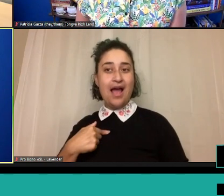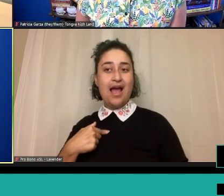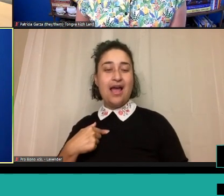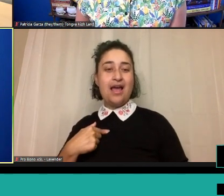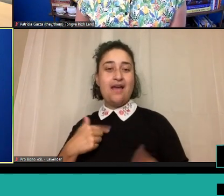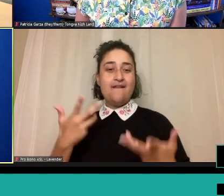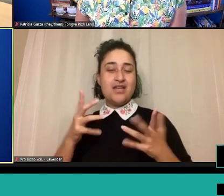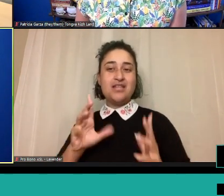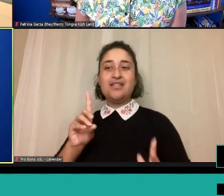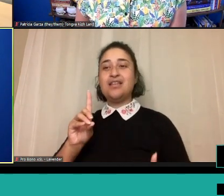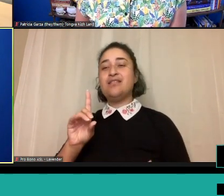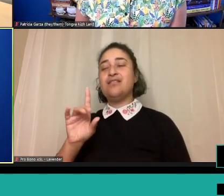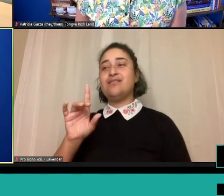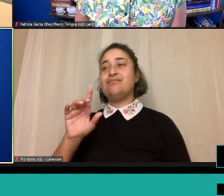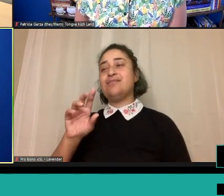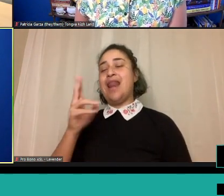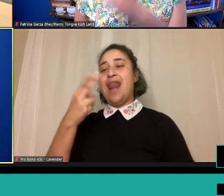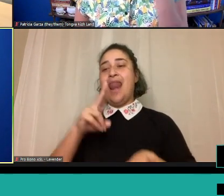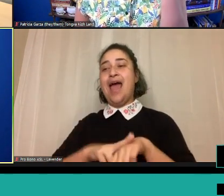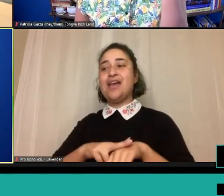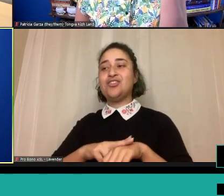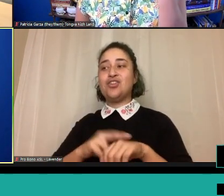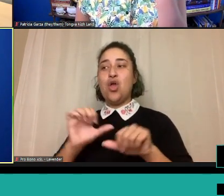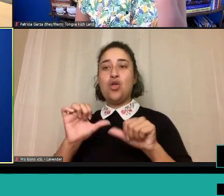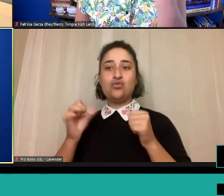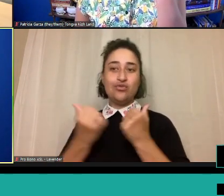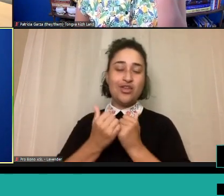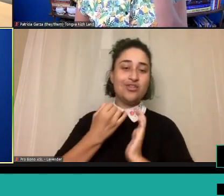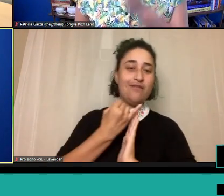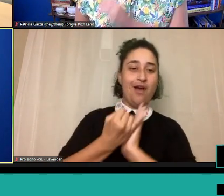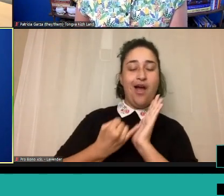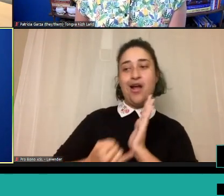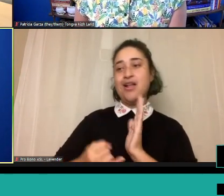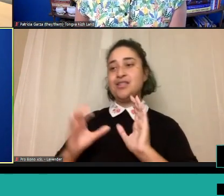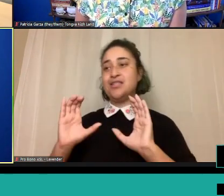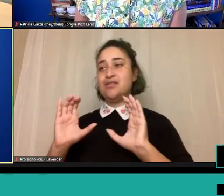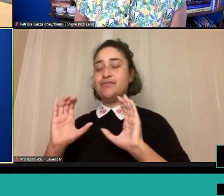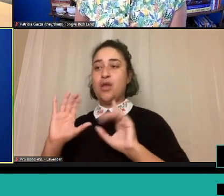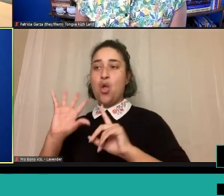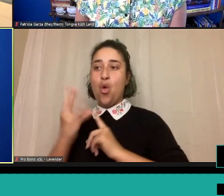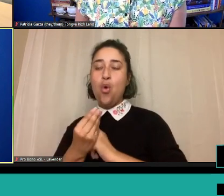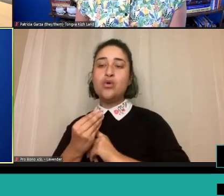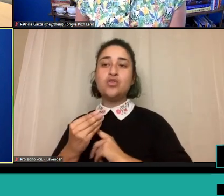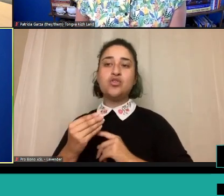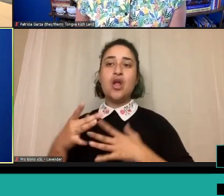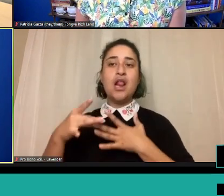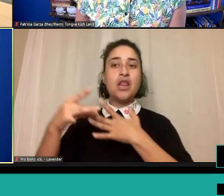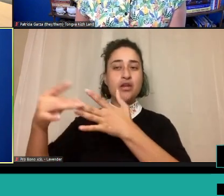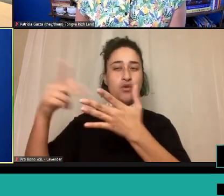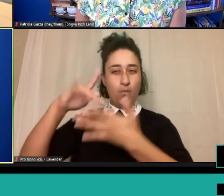of Latino Arts and Culture leadership program,